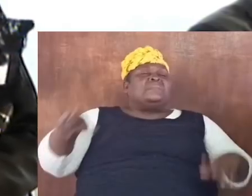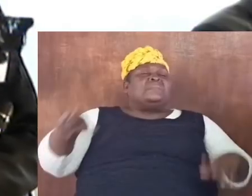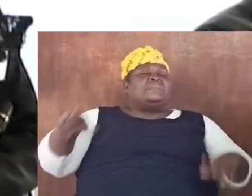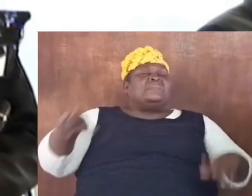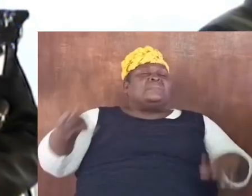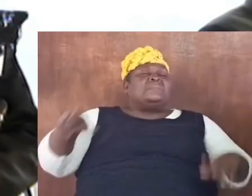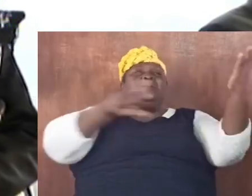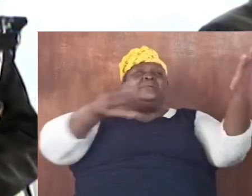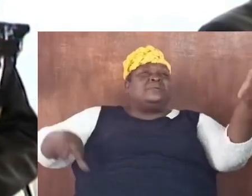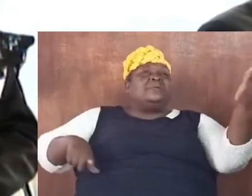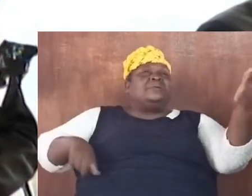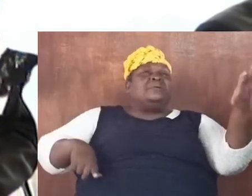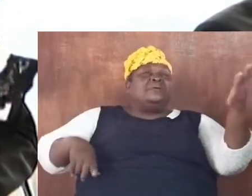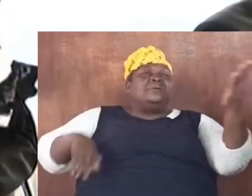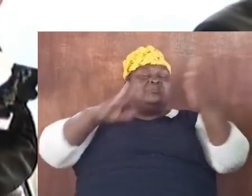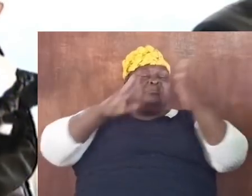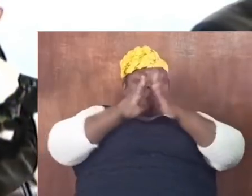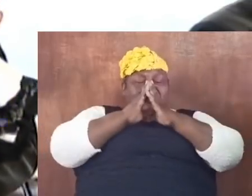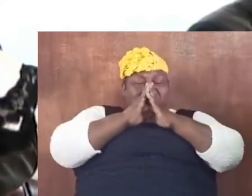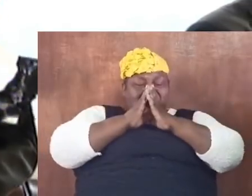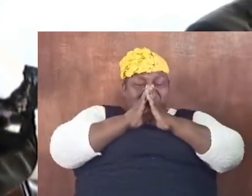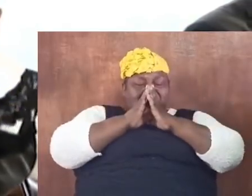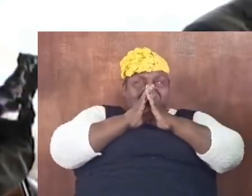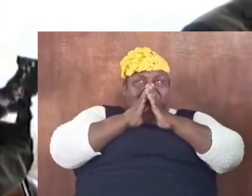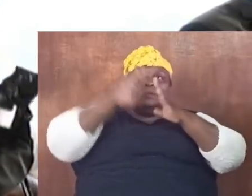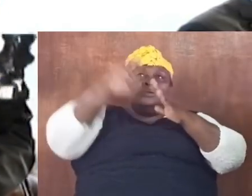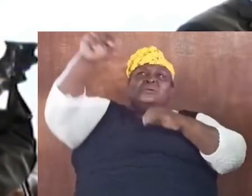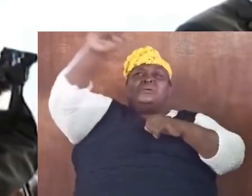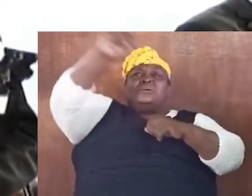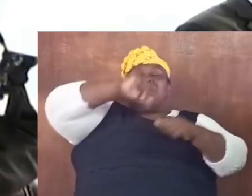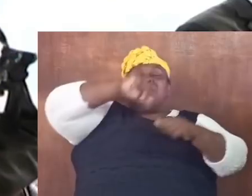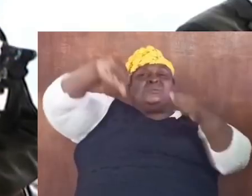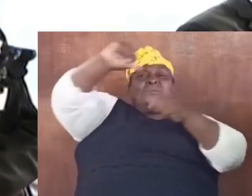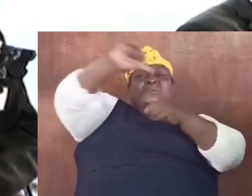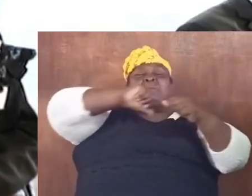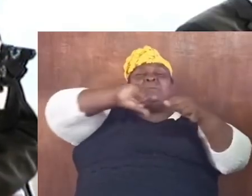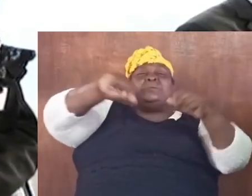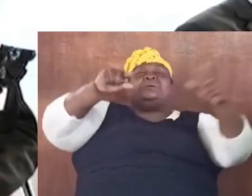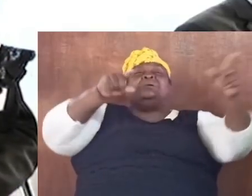Lord, we pray that you will anoint his lips.